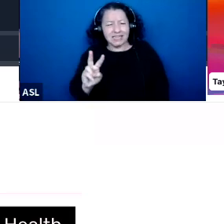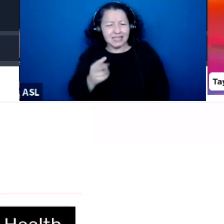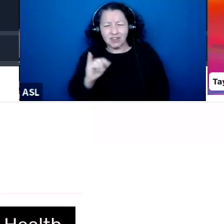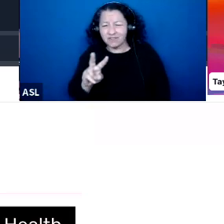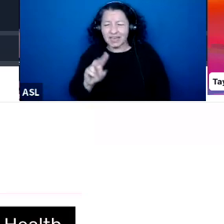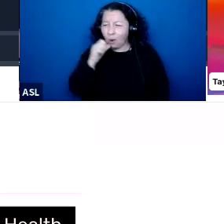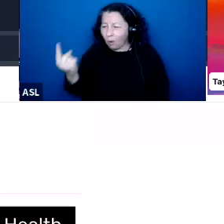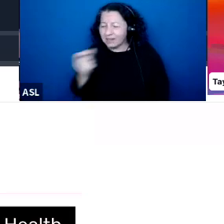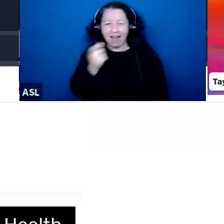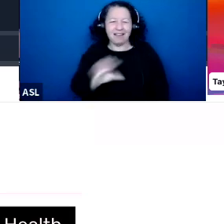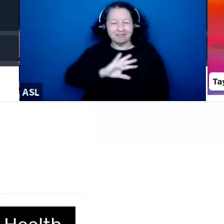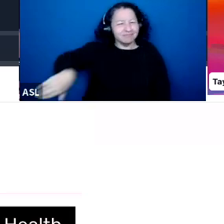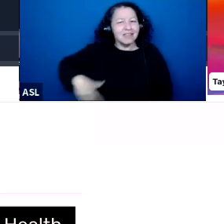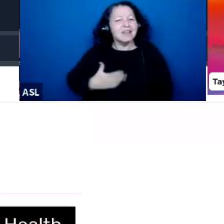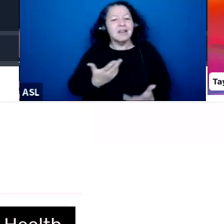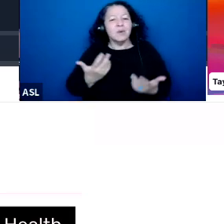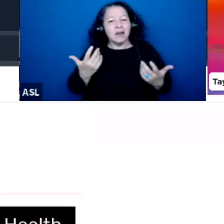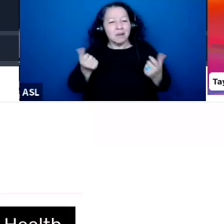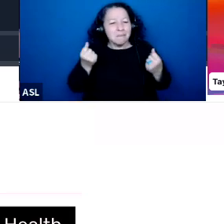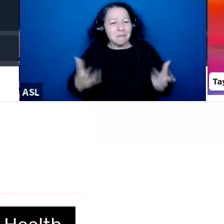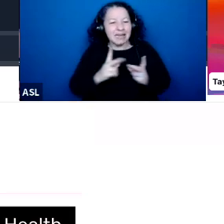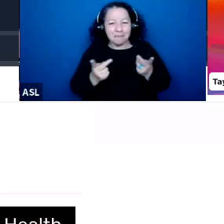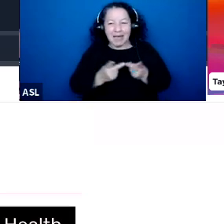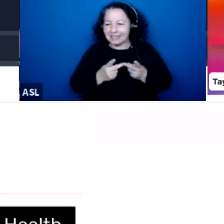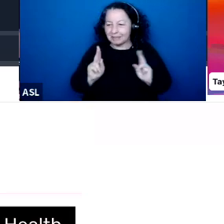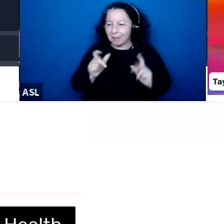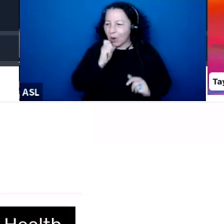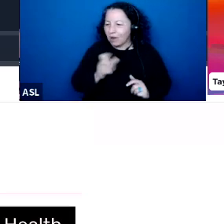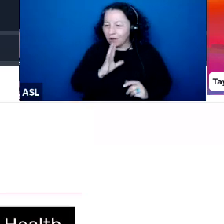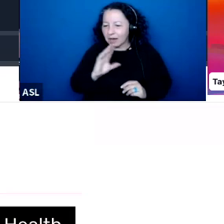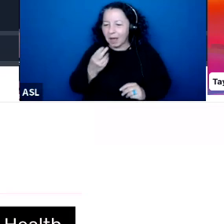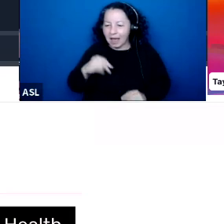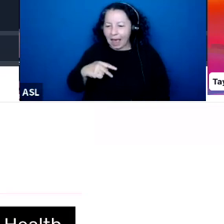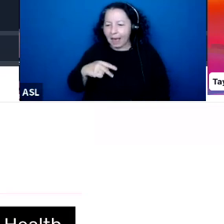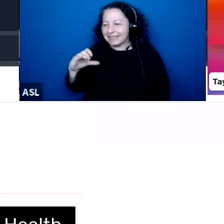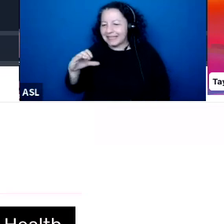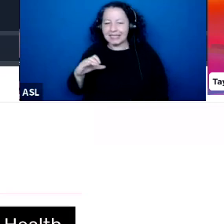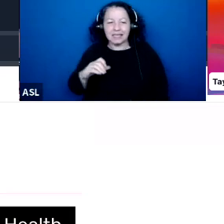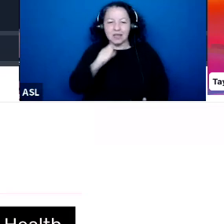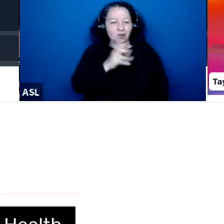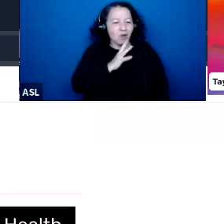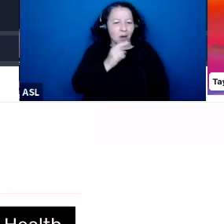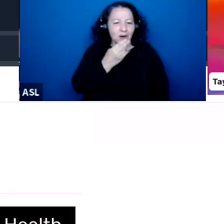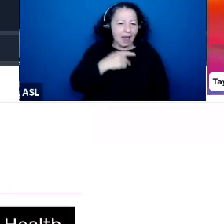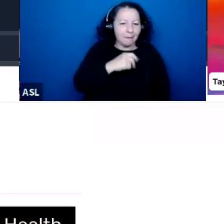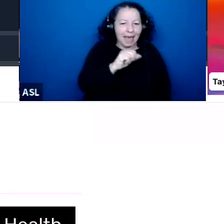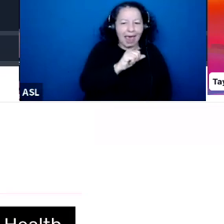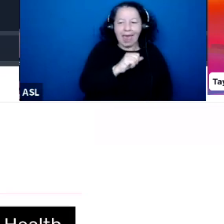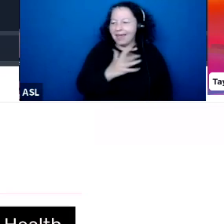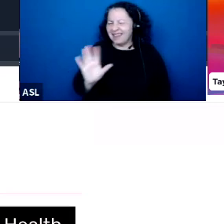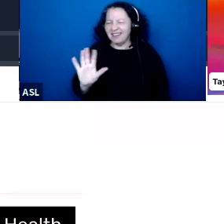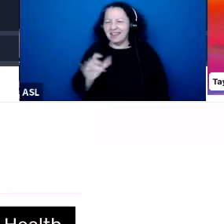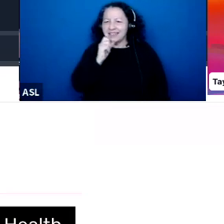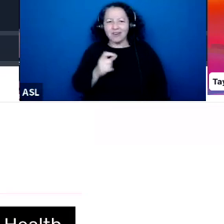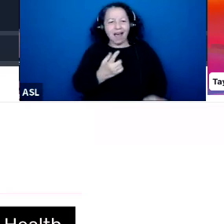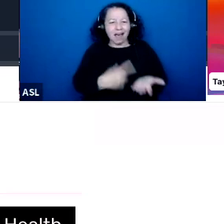HIV, right? The amount of spaces and trainings I'm in where people are not talking about Hep C, they're not talking about hepatitis A, right?